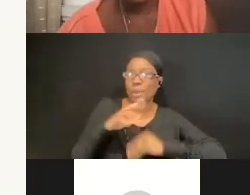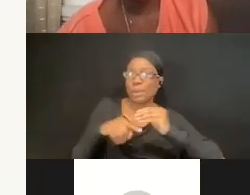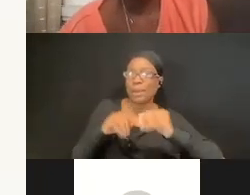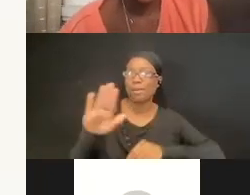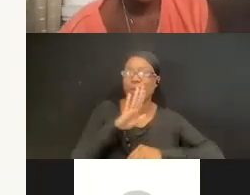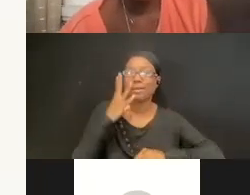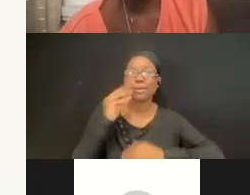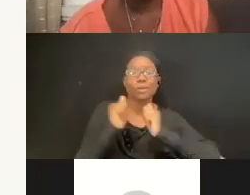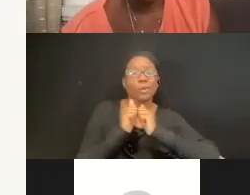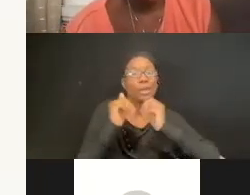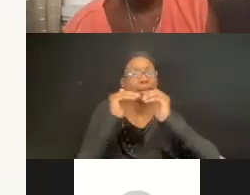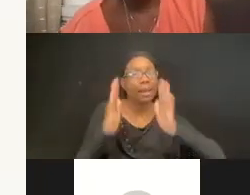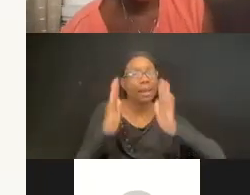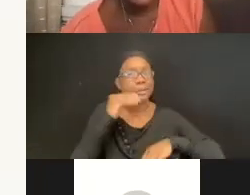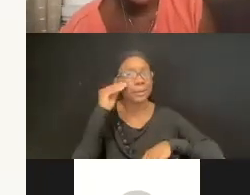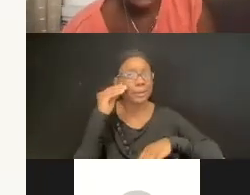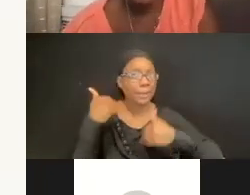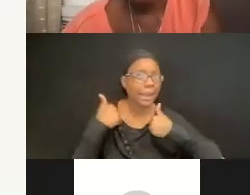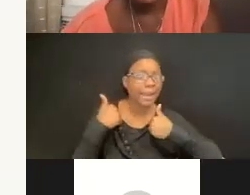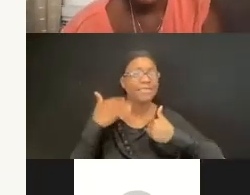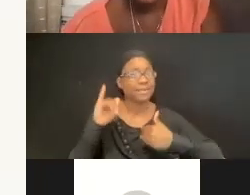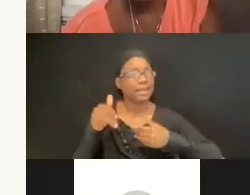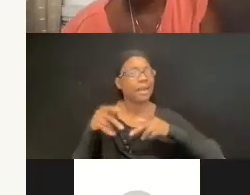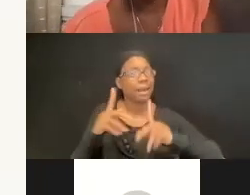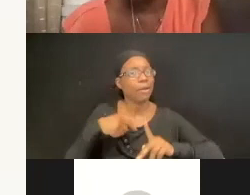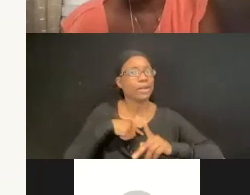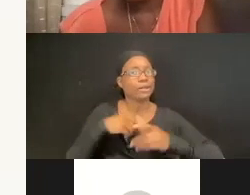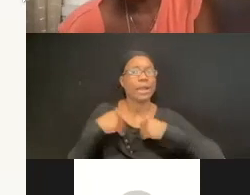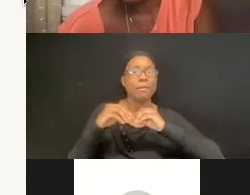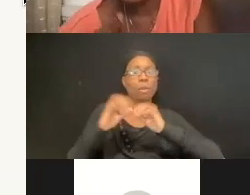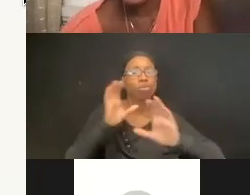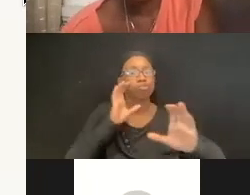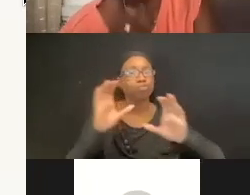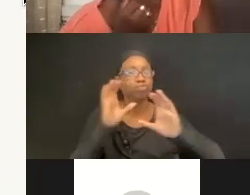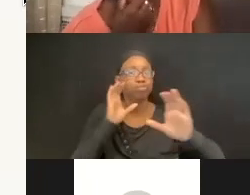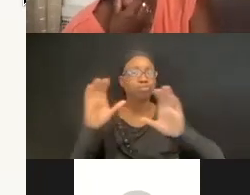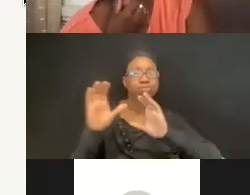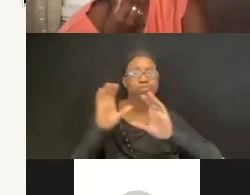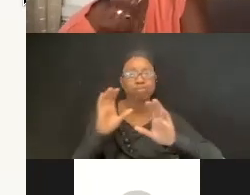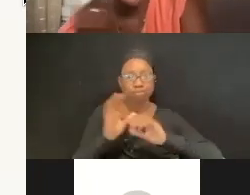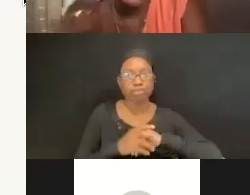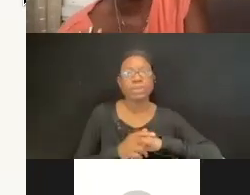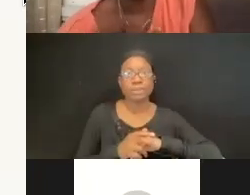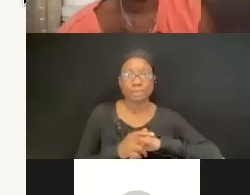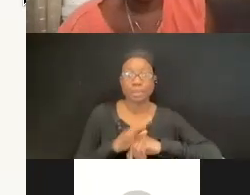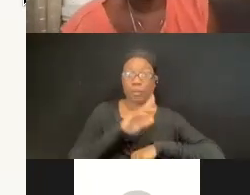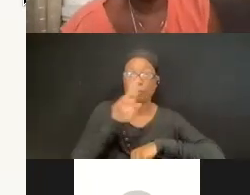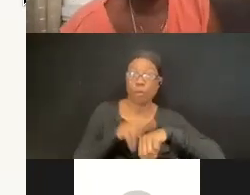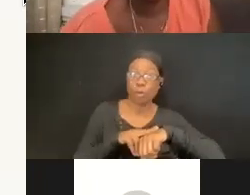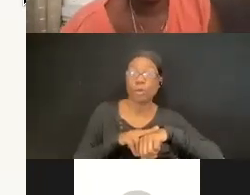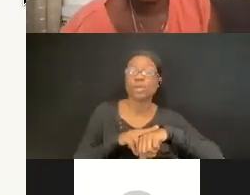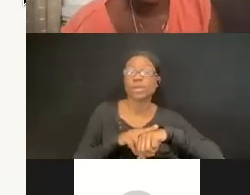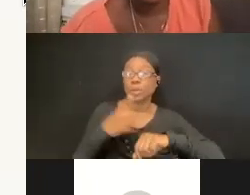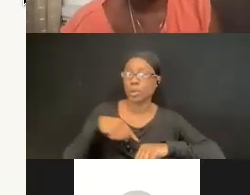this allowed us to kind of open up a space of communication. Of course, when we asked about how